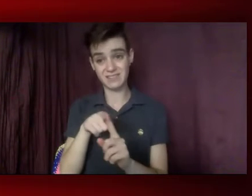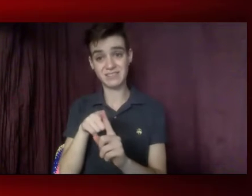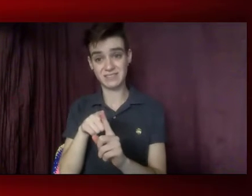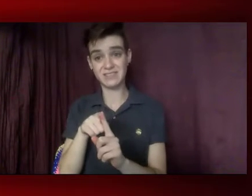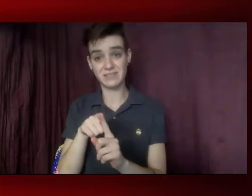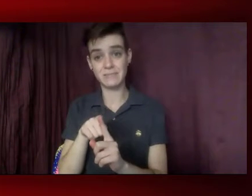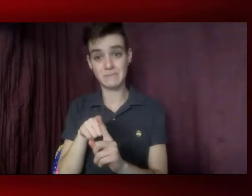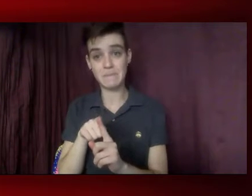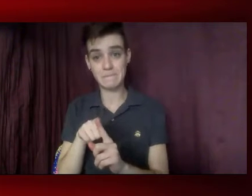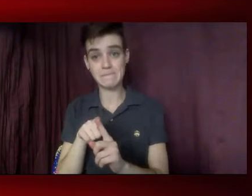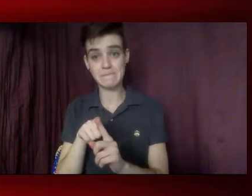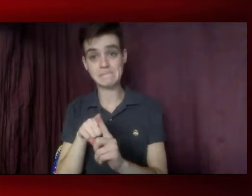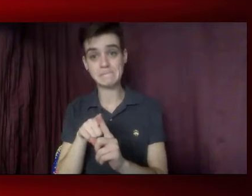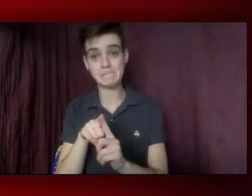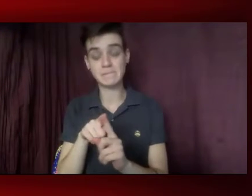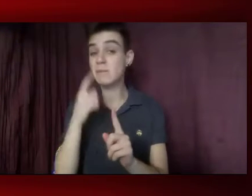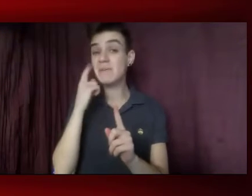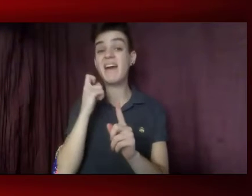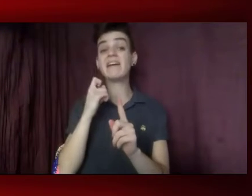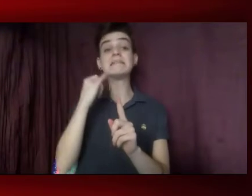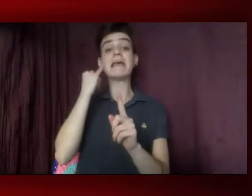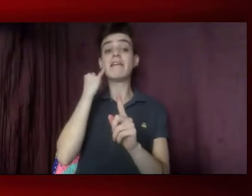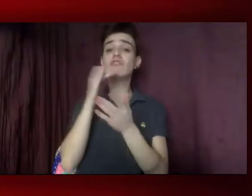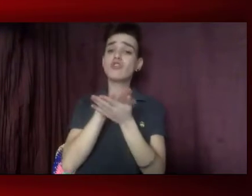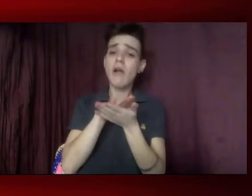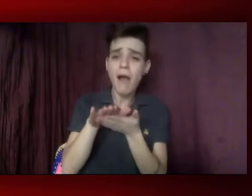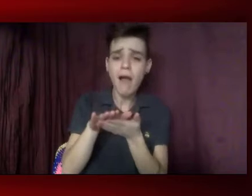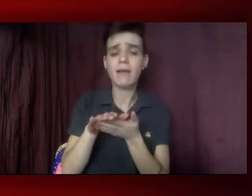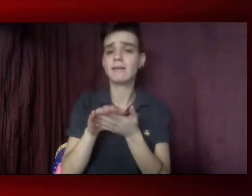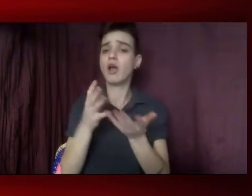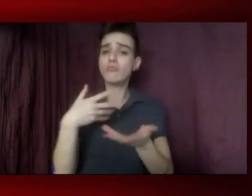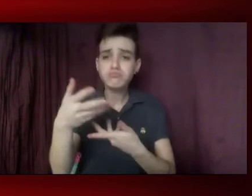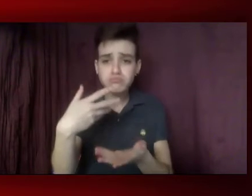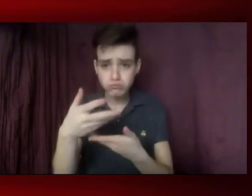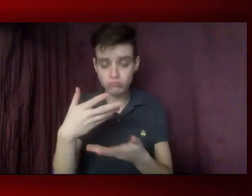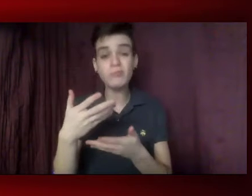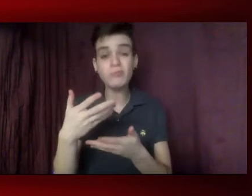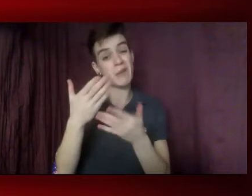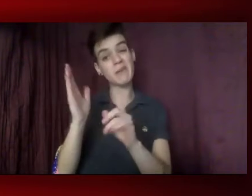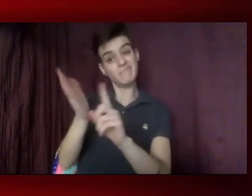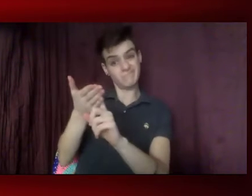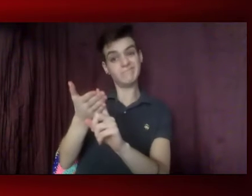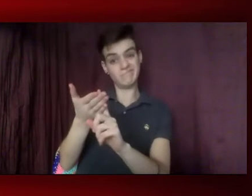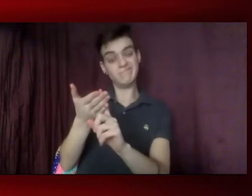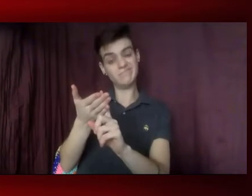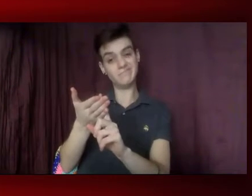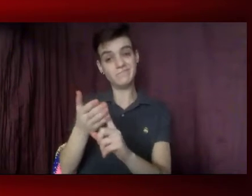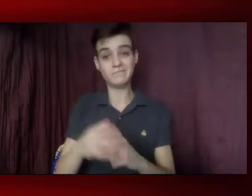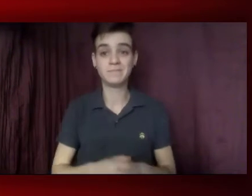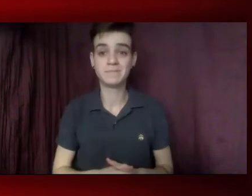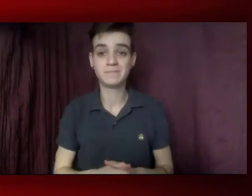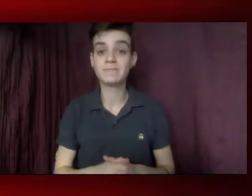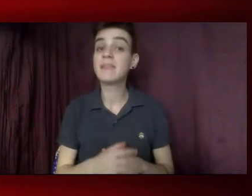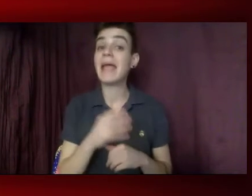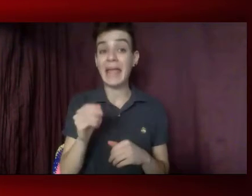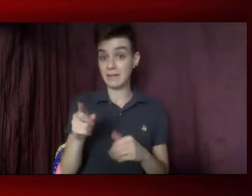yours if you are kind to them during this time when they're just beginning their congressional careers and when they're also, they don't have a lot of